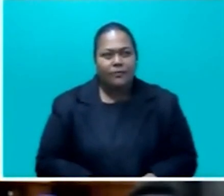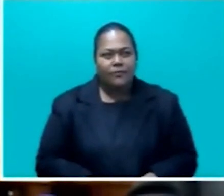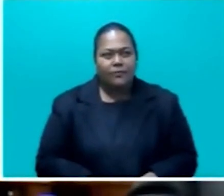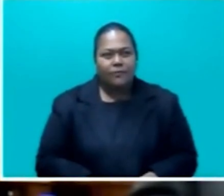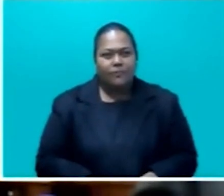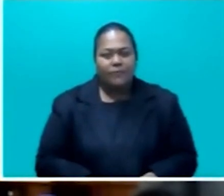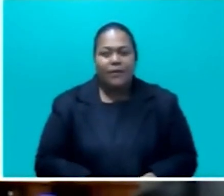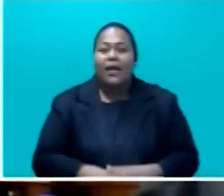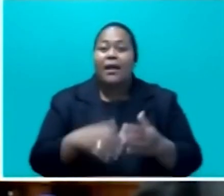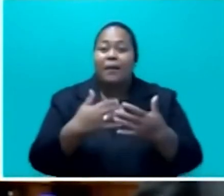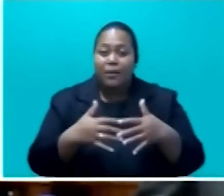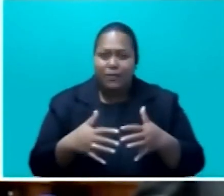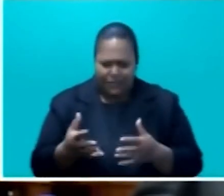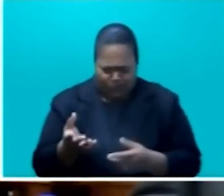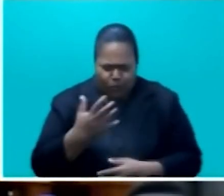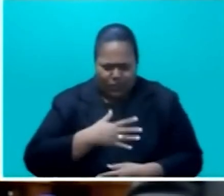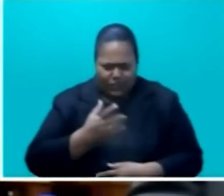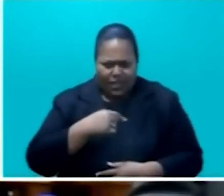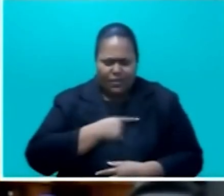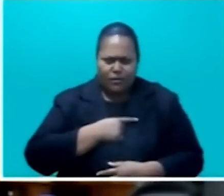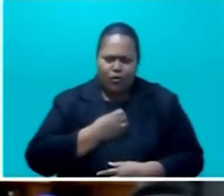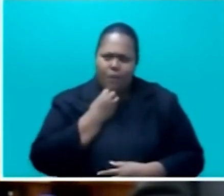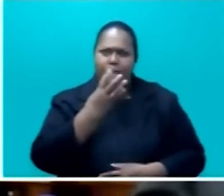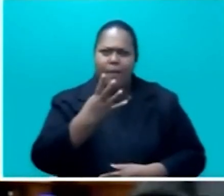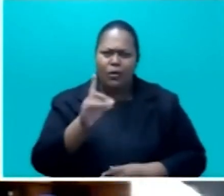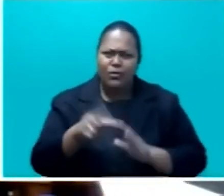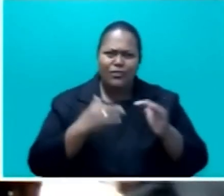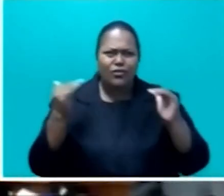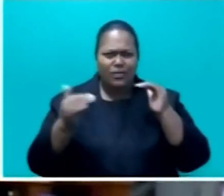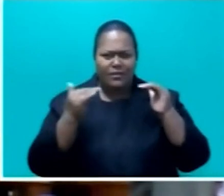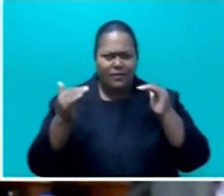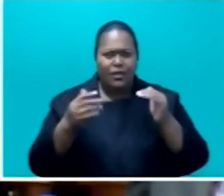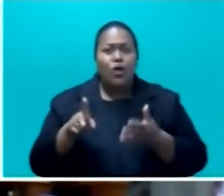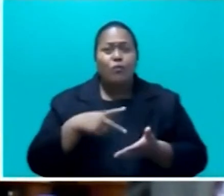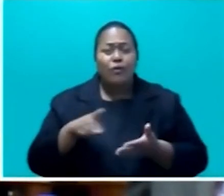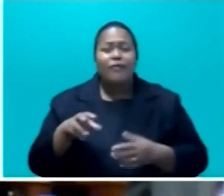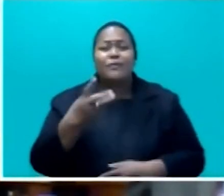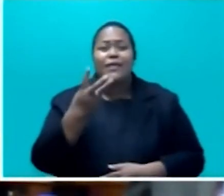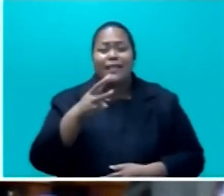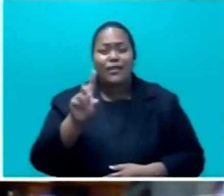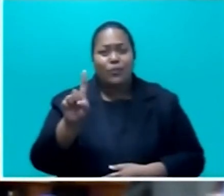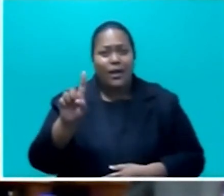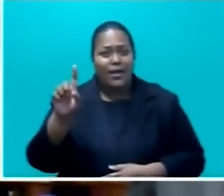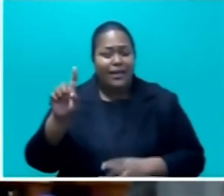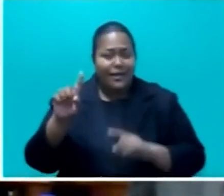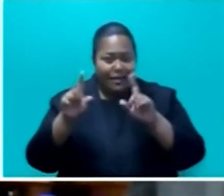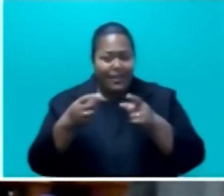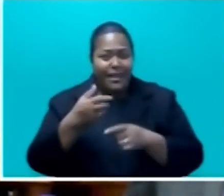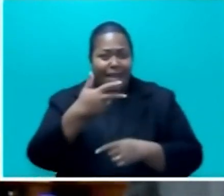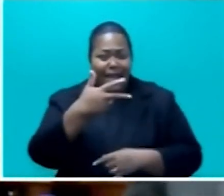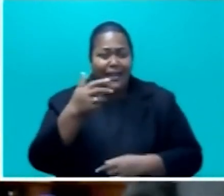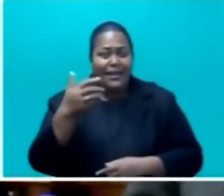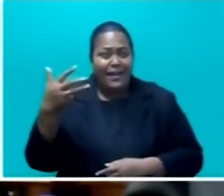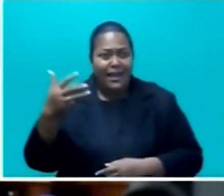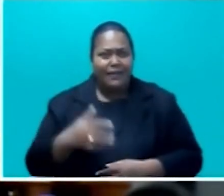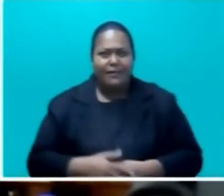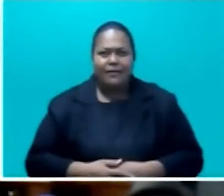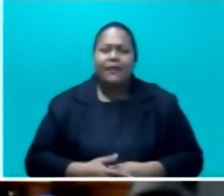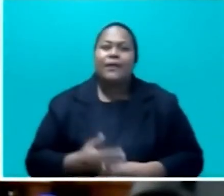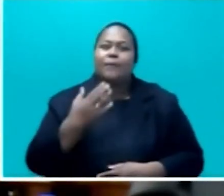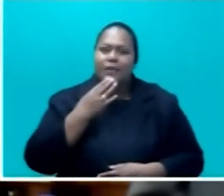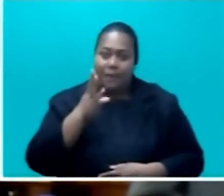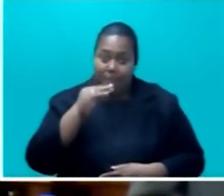Proverbs 18:21. This verse emphasizes the importance of responsible speech, but it also recognizes